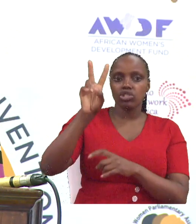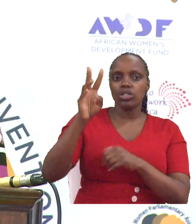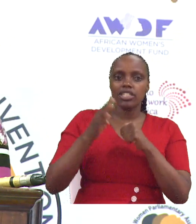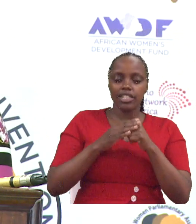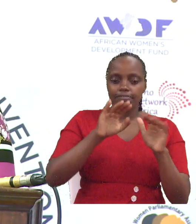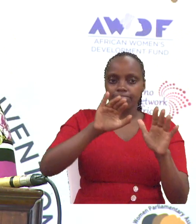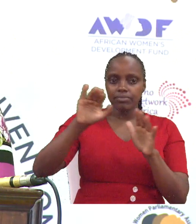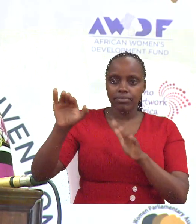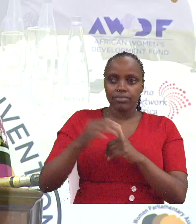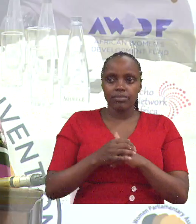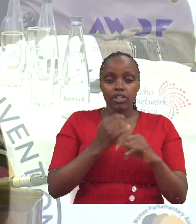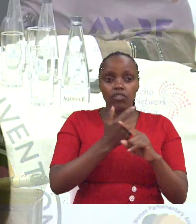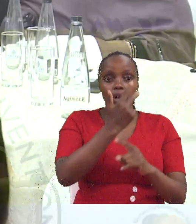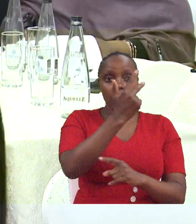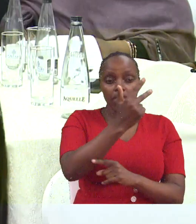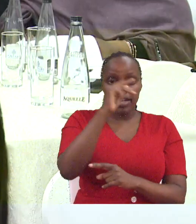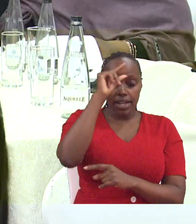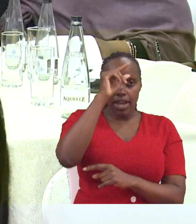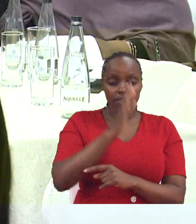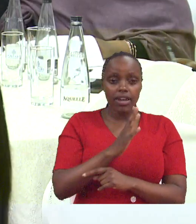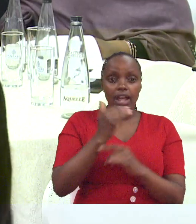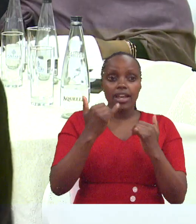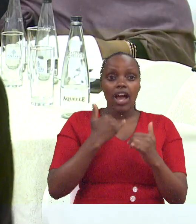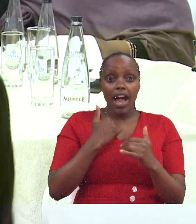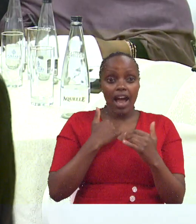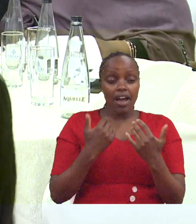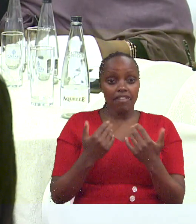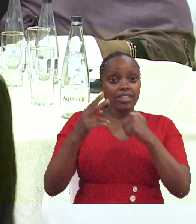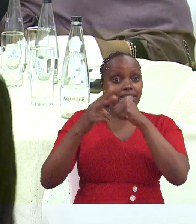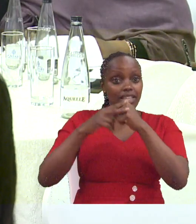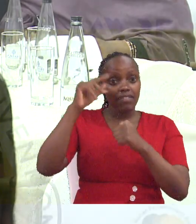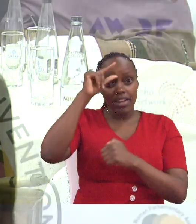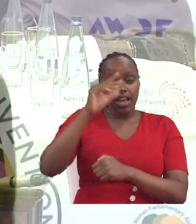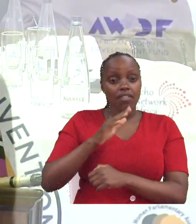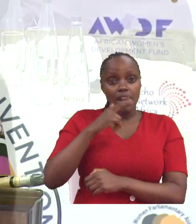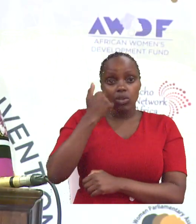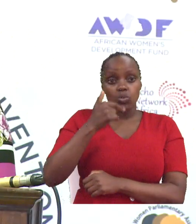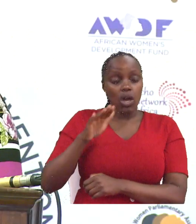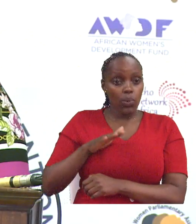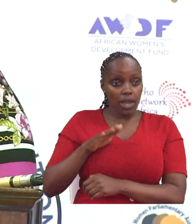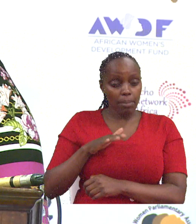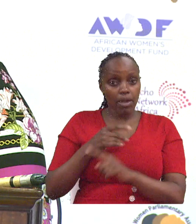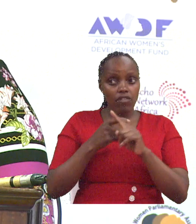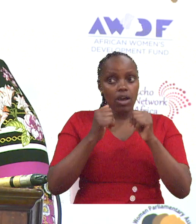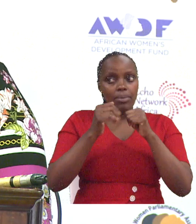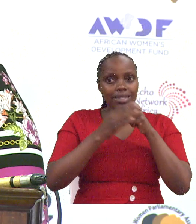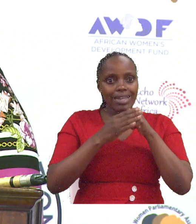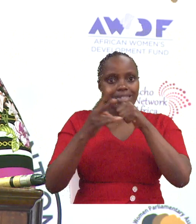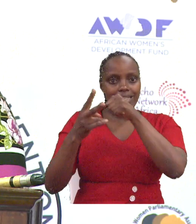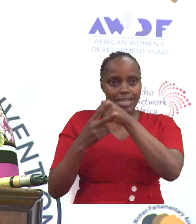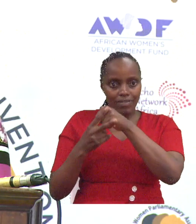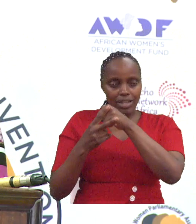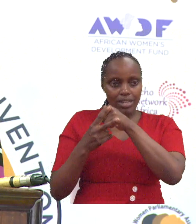23. From three governors to now seven. From